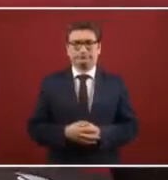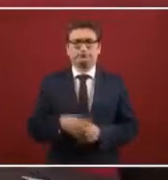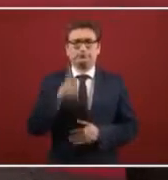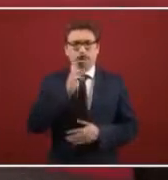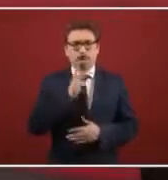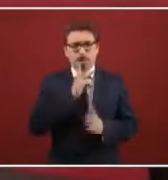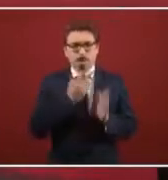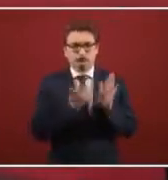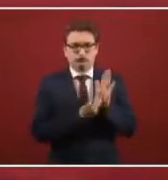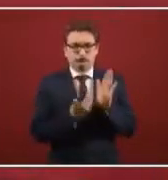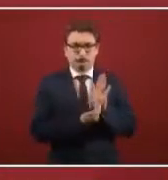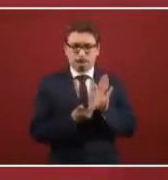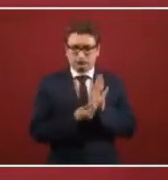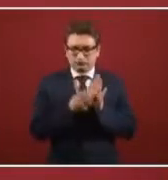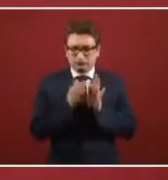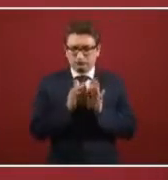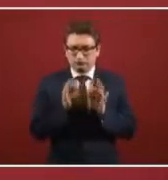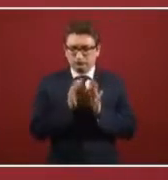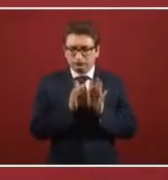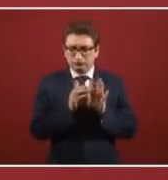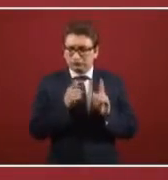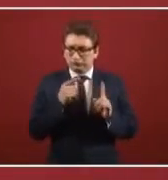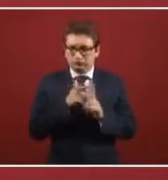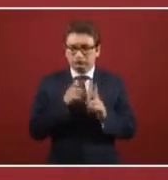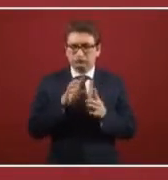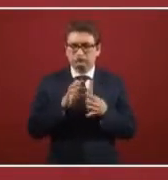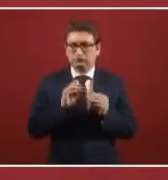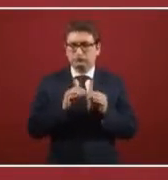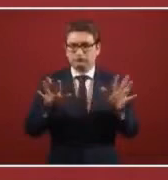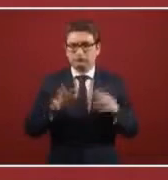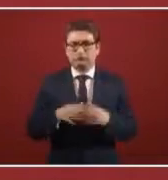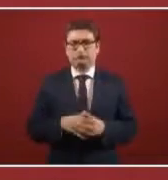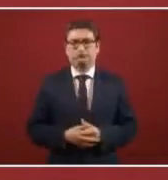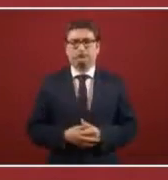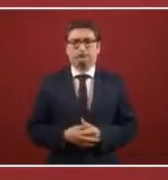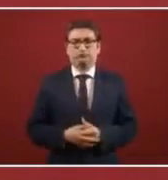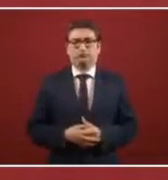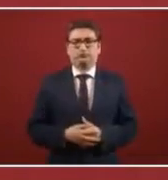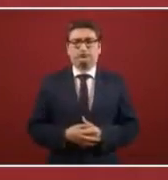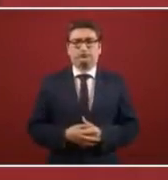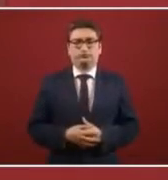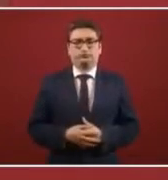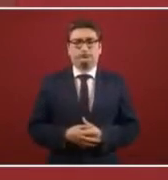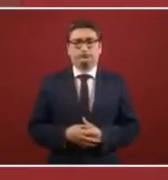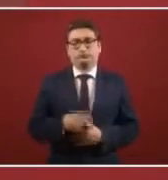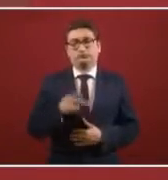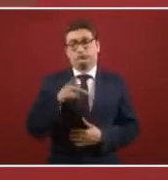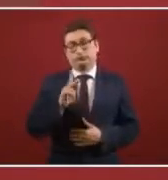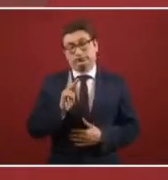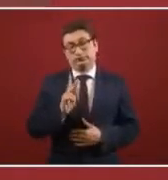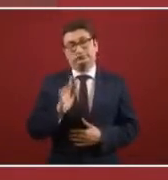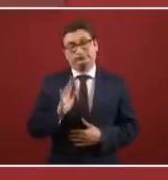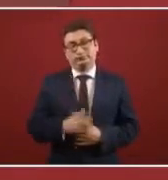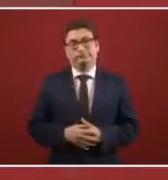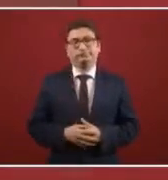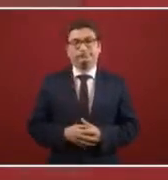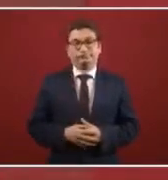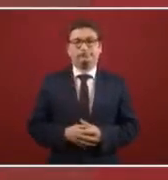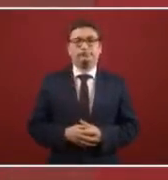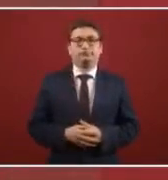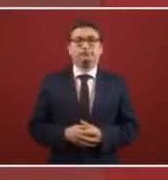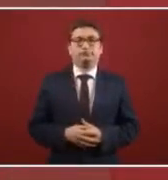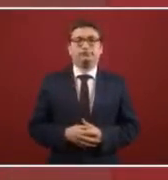to give proof puntuales, punctually. pero les pido But I ask you